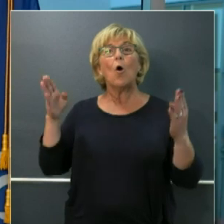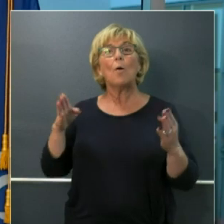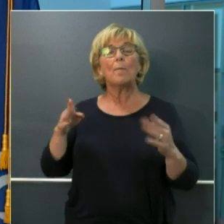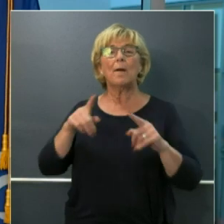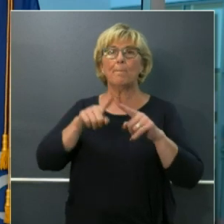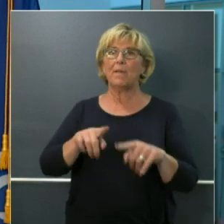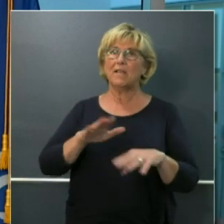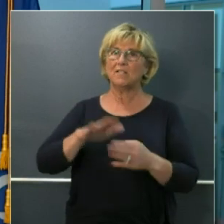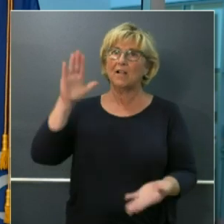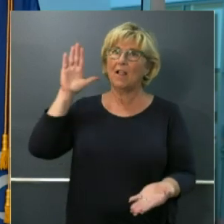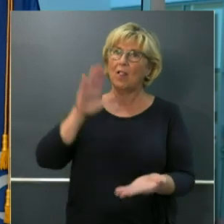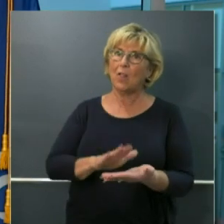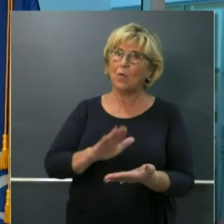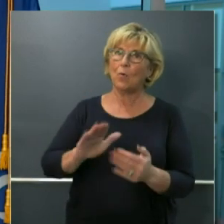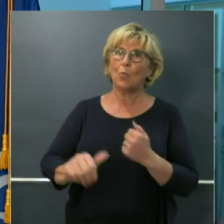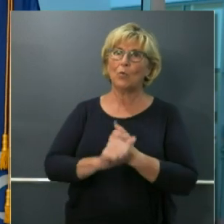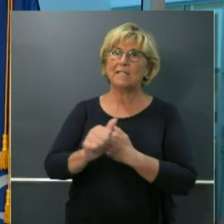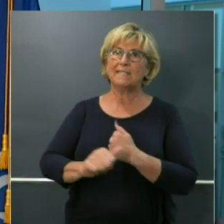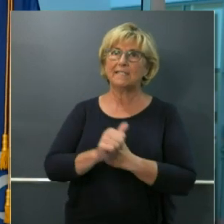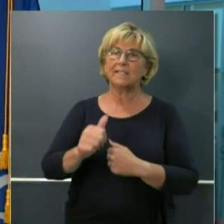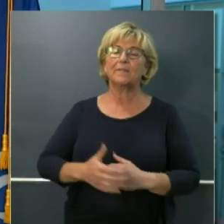upon all of us to keep this moving forward.